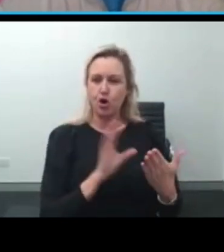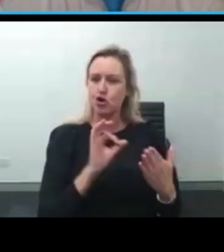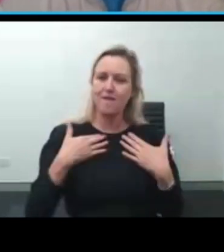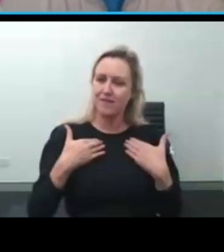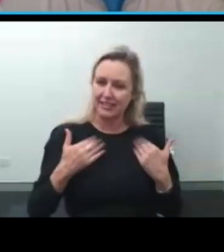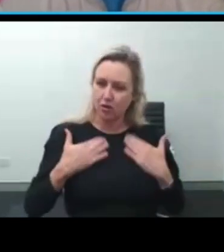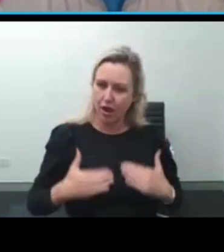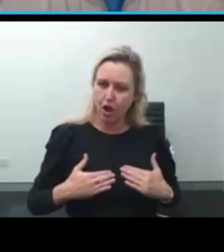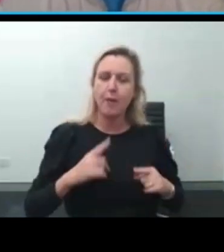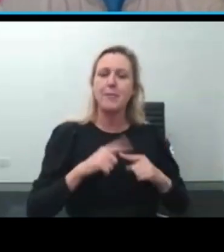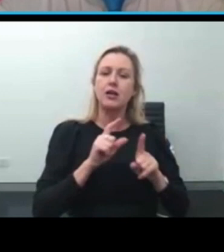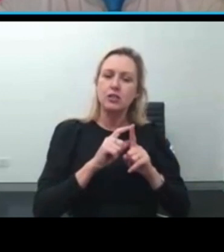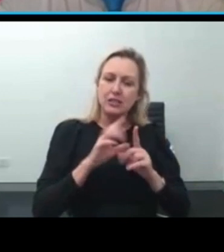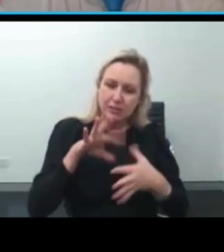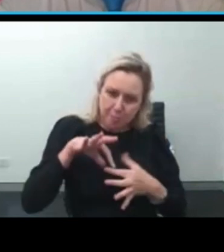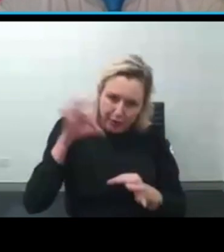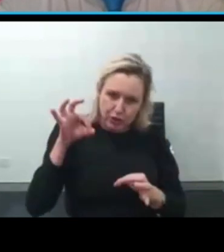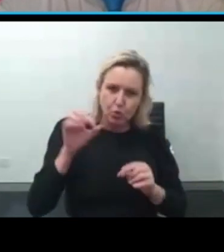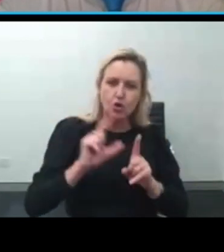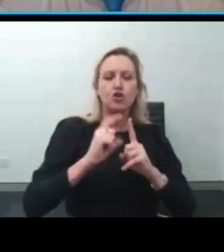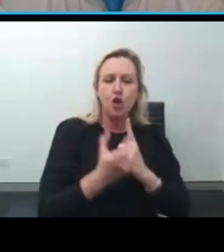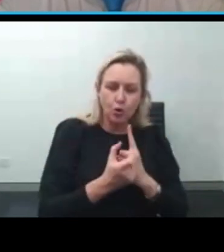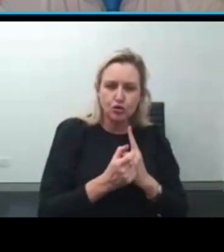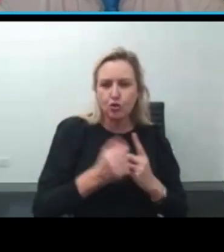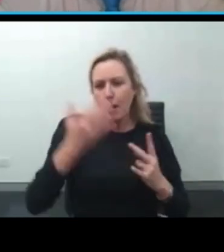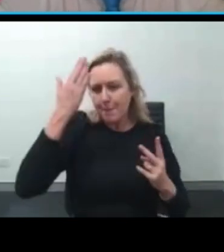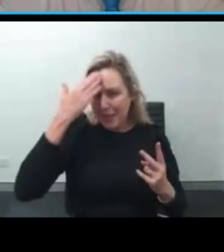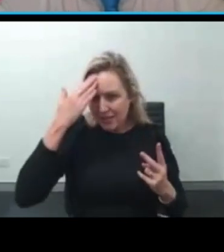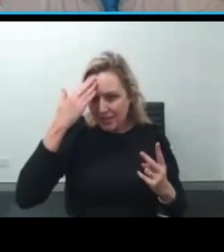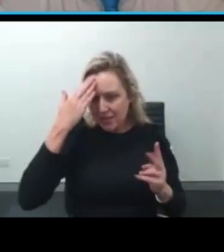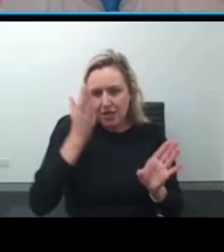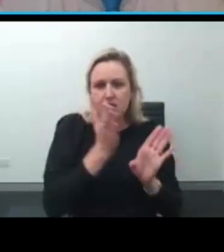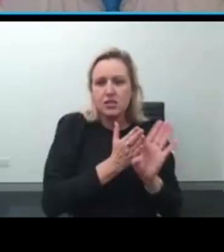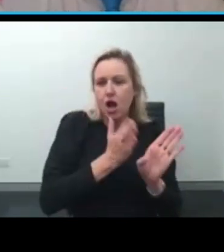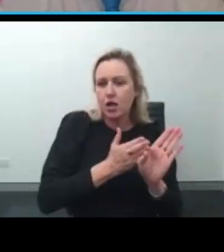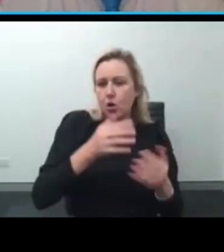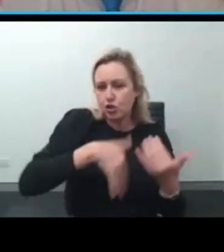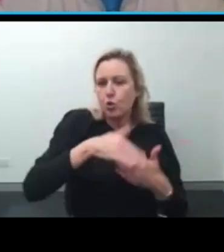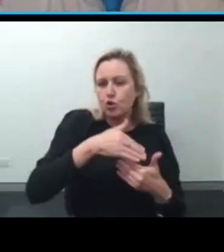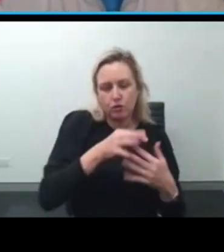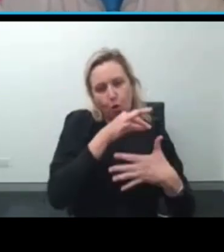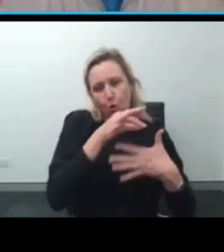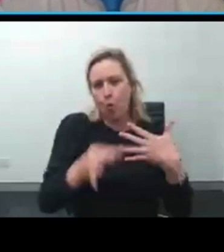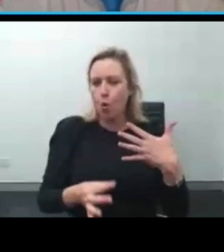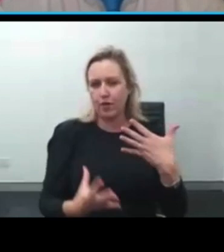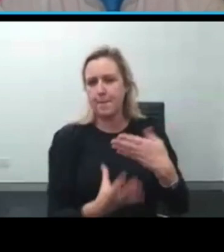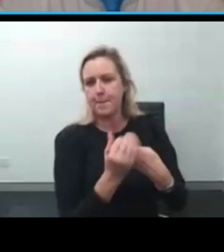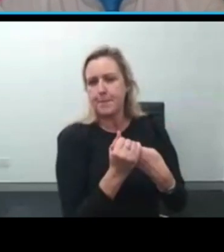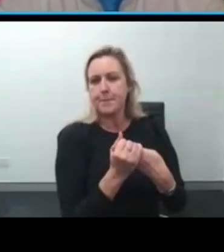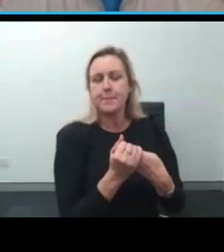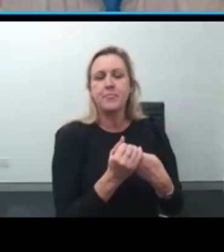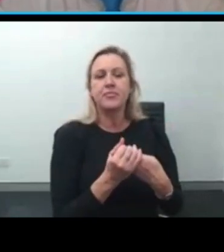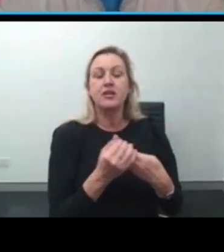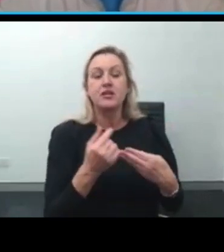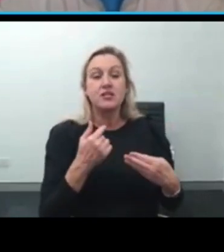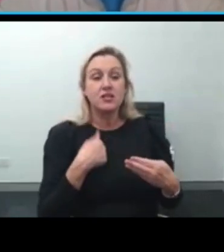spiritual, cultural, emotional, and psychosocial needs. So key theme was related to how the standards apply to different settings,